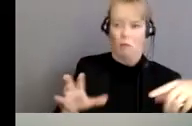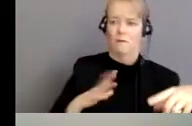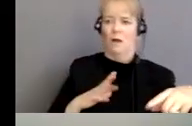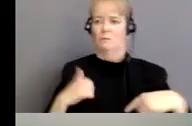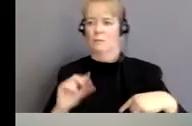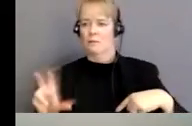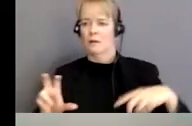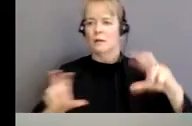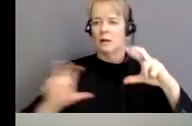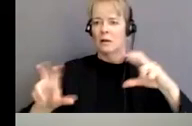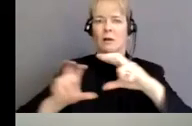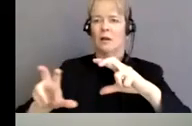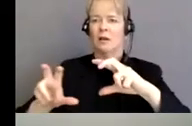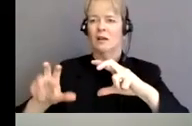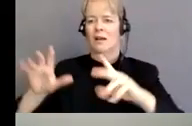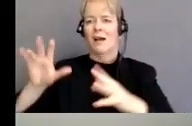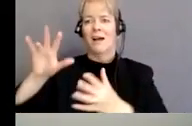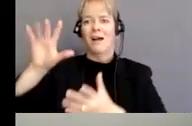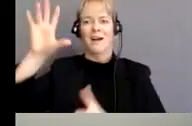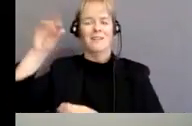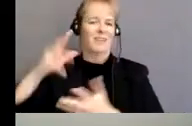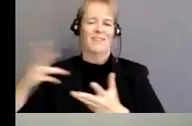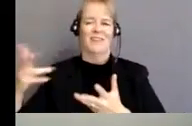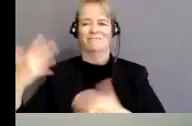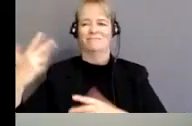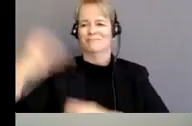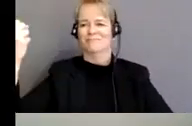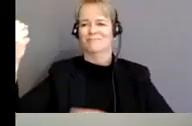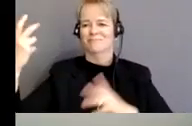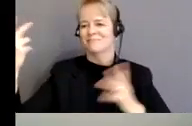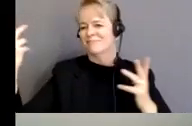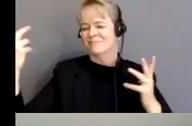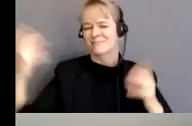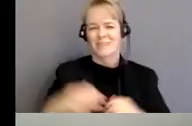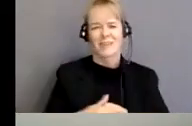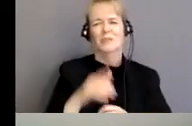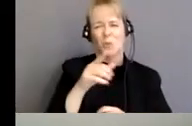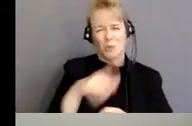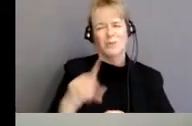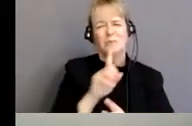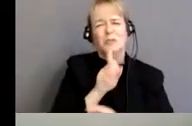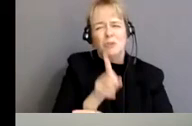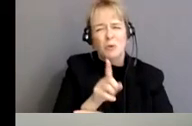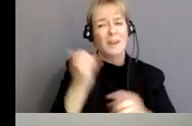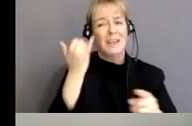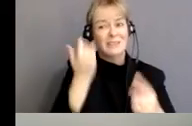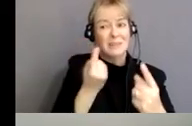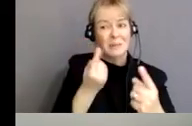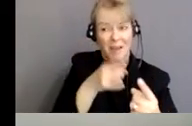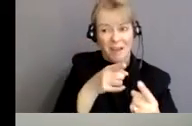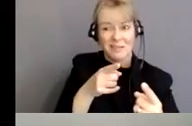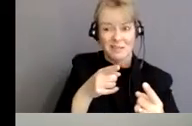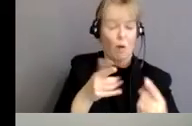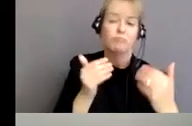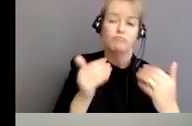that the investment that's being pitched is legitimate, and we'll talk a little bit more about how to ensure